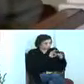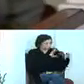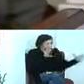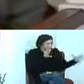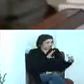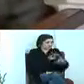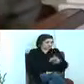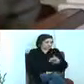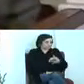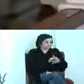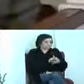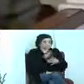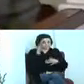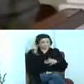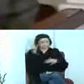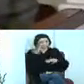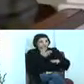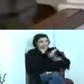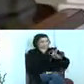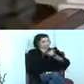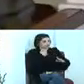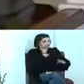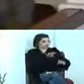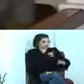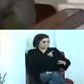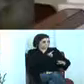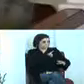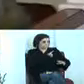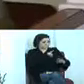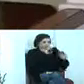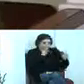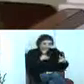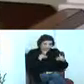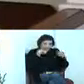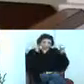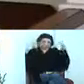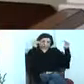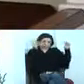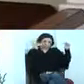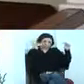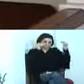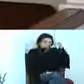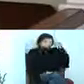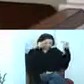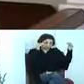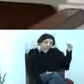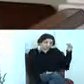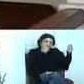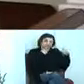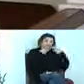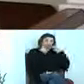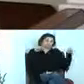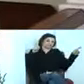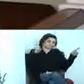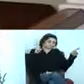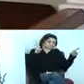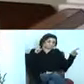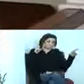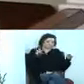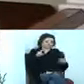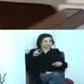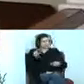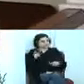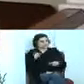that prevent us from stepping up to the next level of wholeness. If there be a